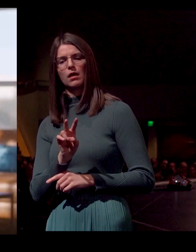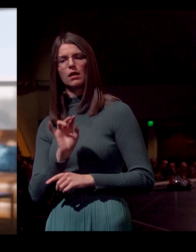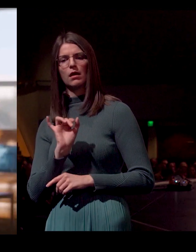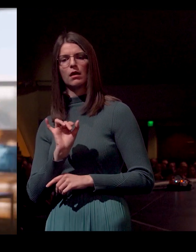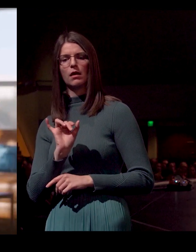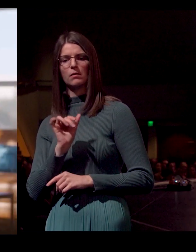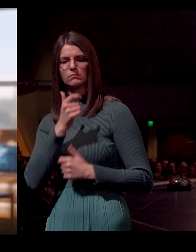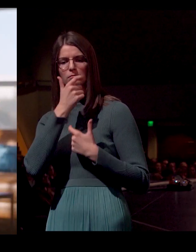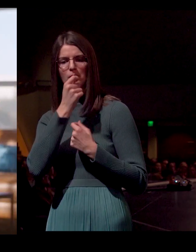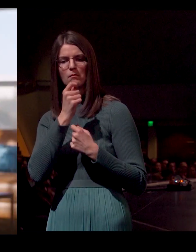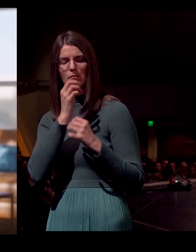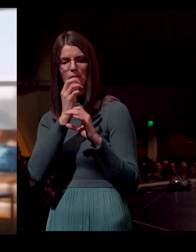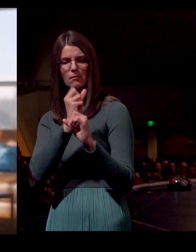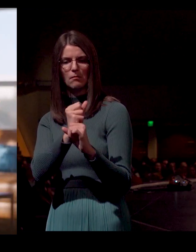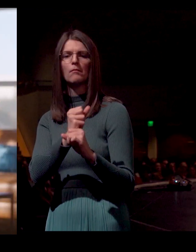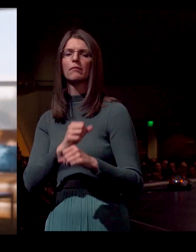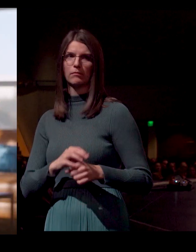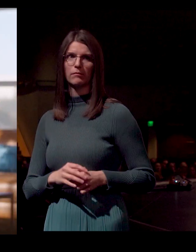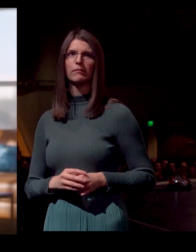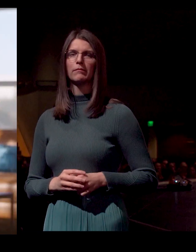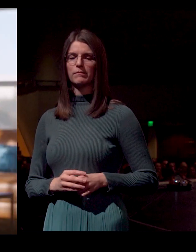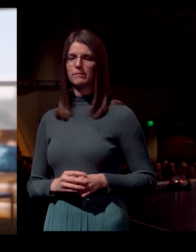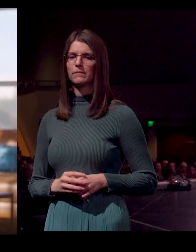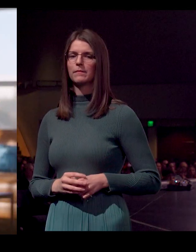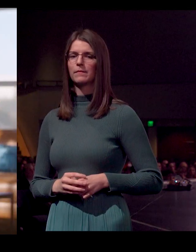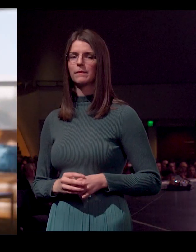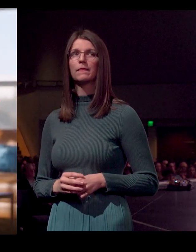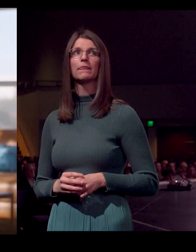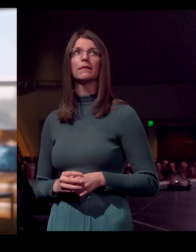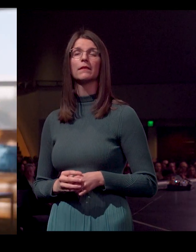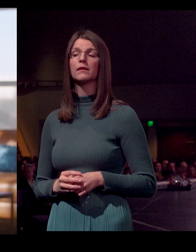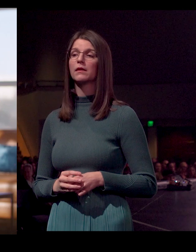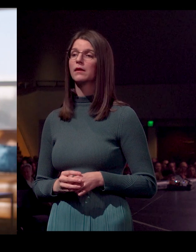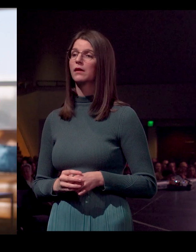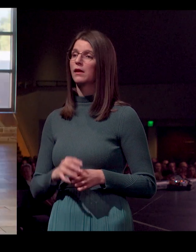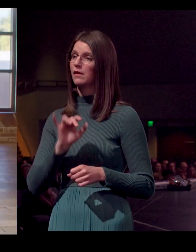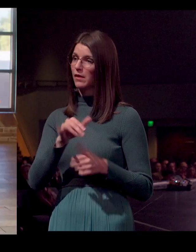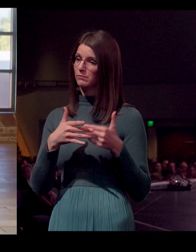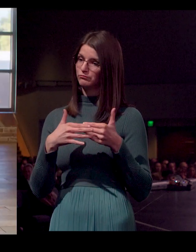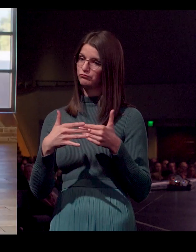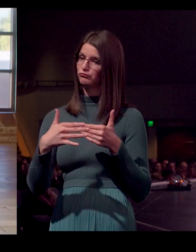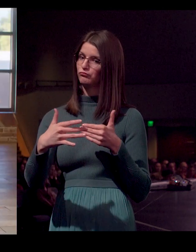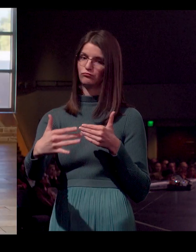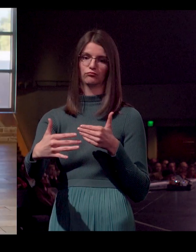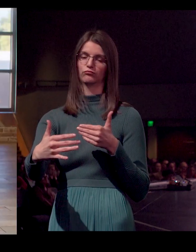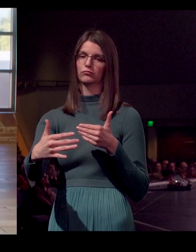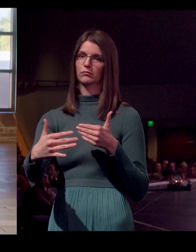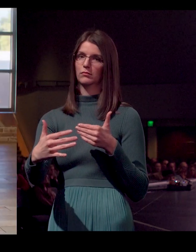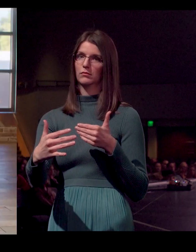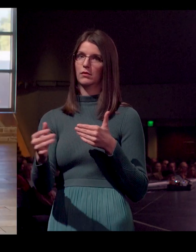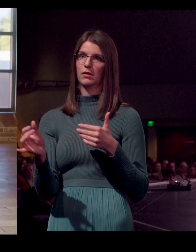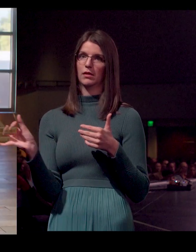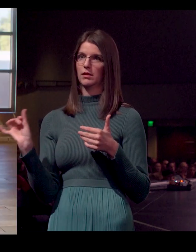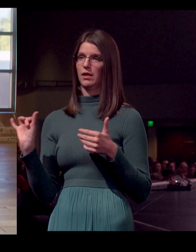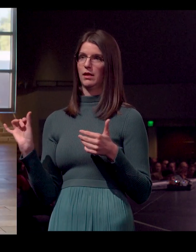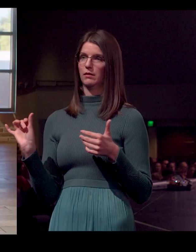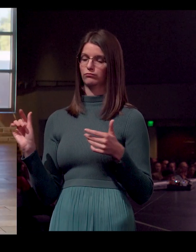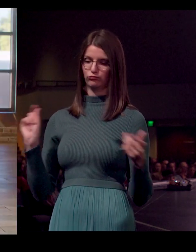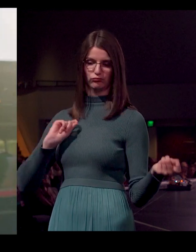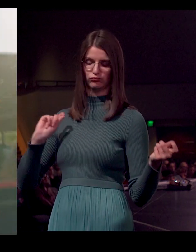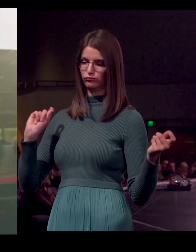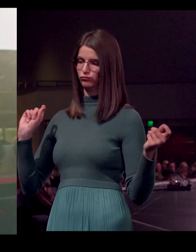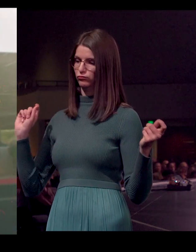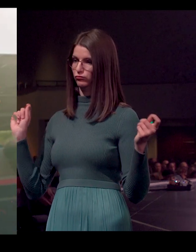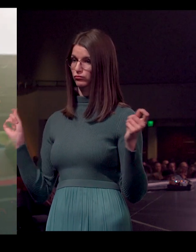And from that point on, it was like a switch was flipped, and we started attending every